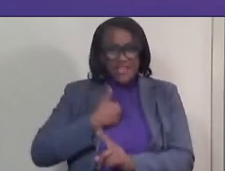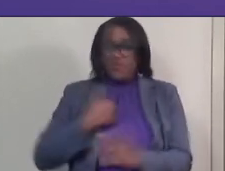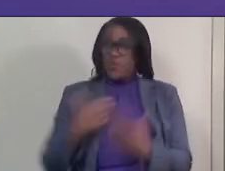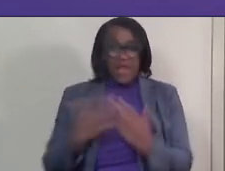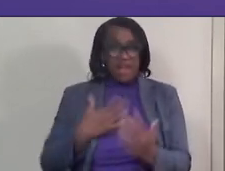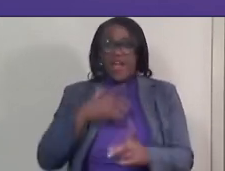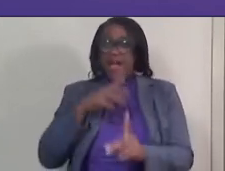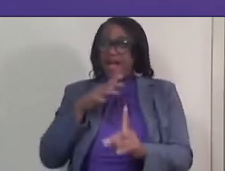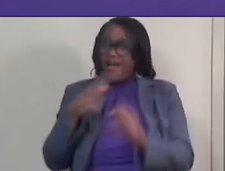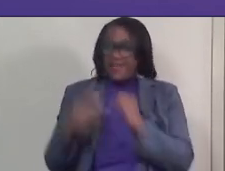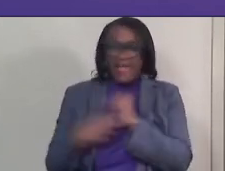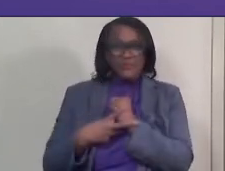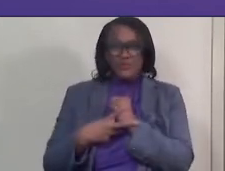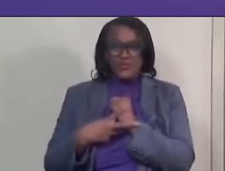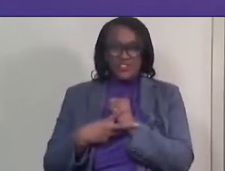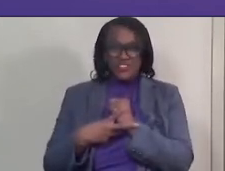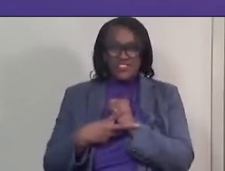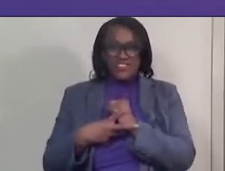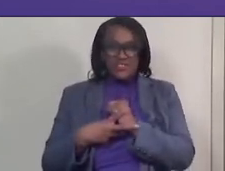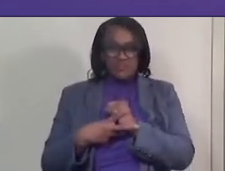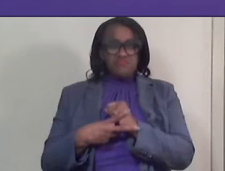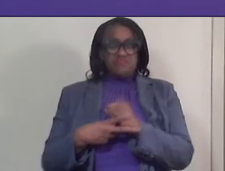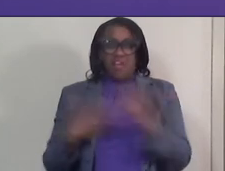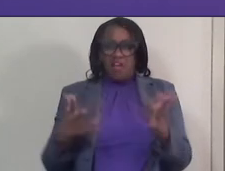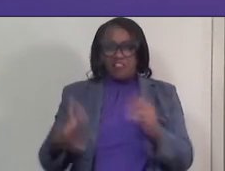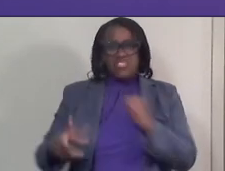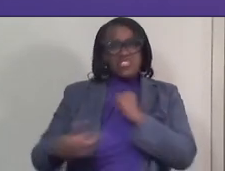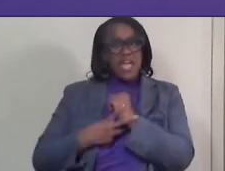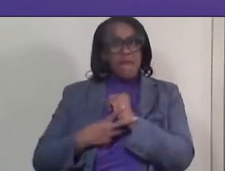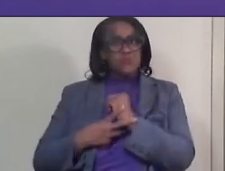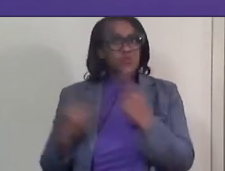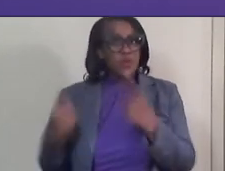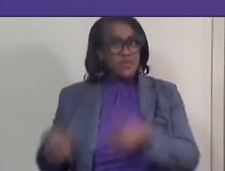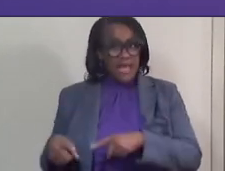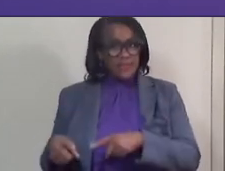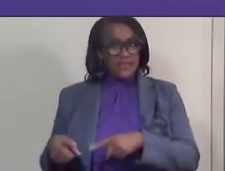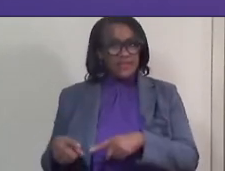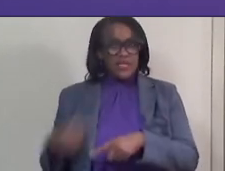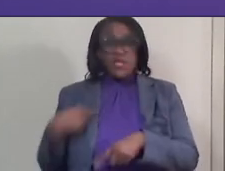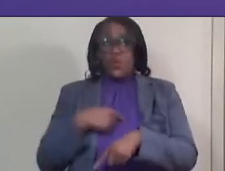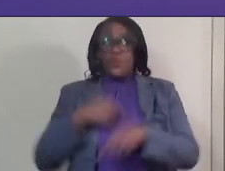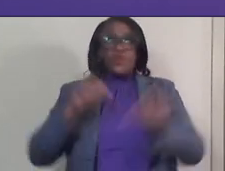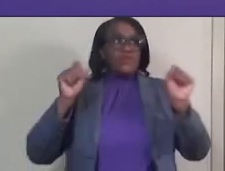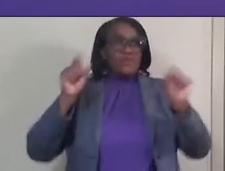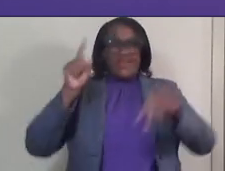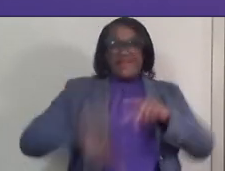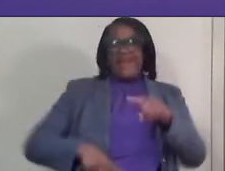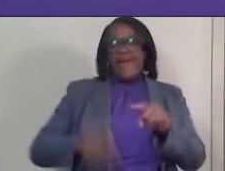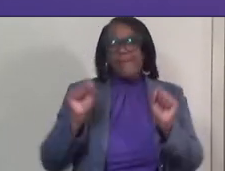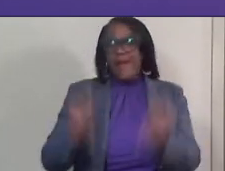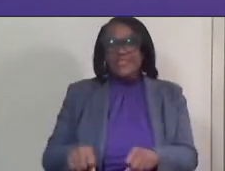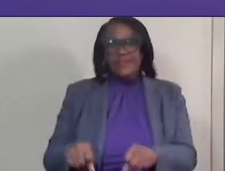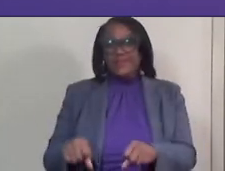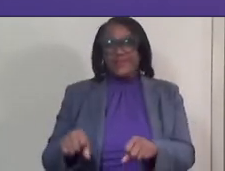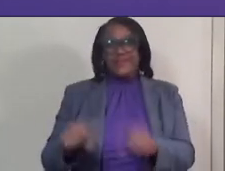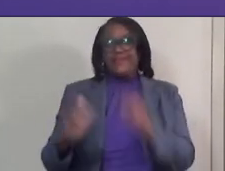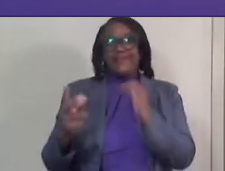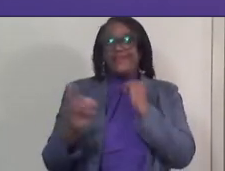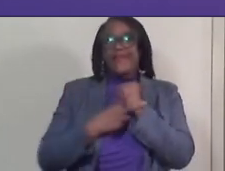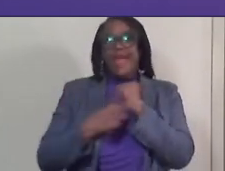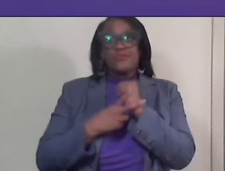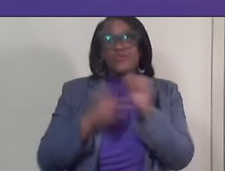capture, I did capture what was happening and that we can't possibly capture it all. But